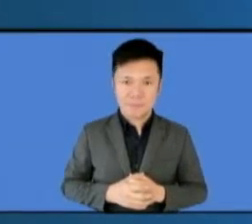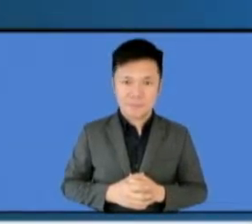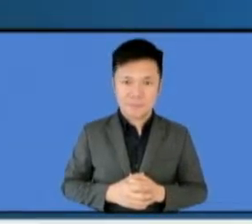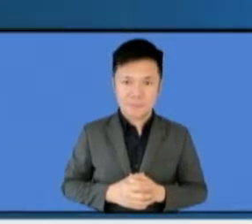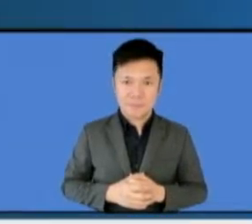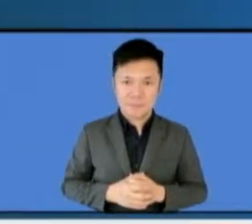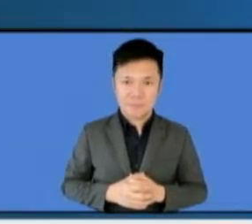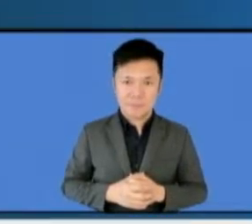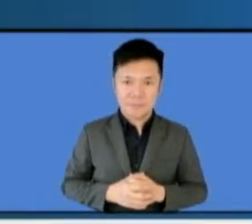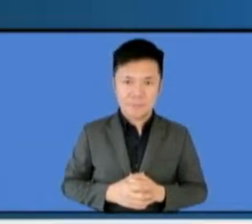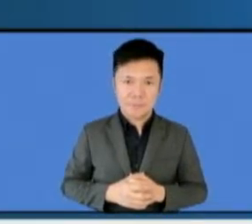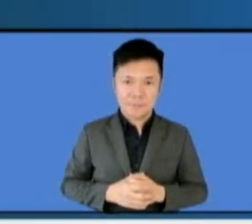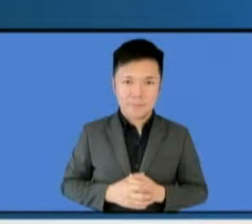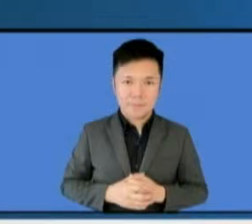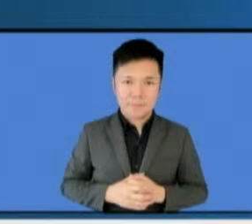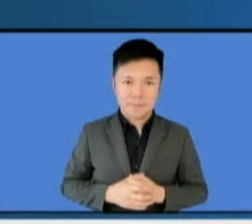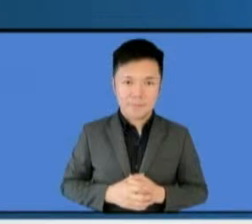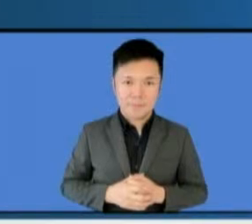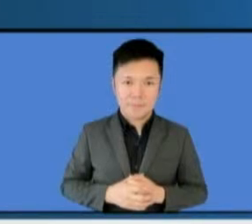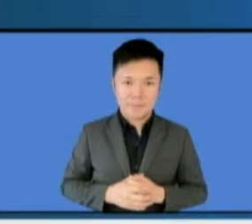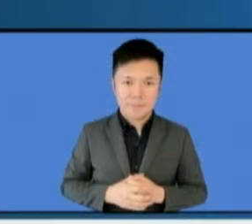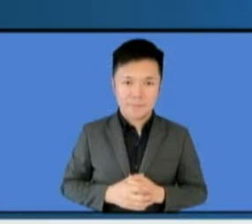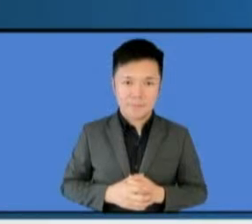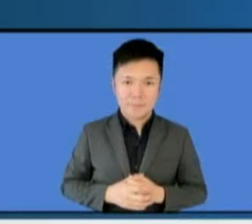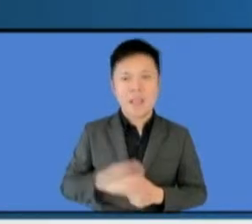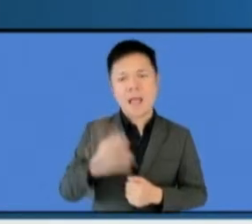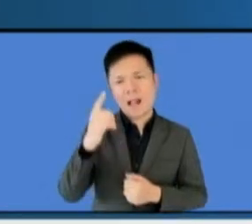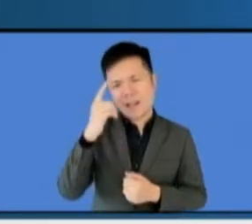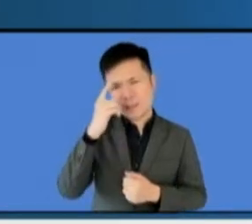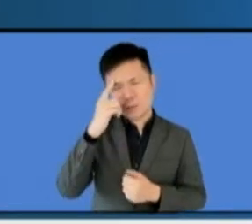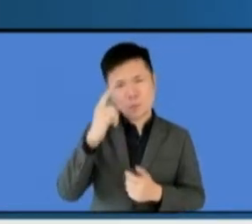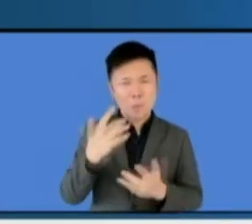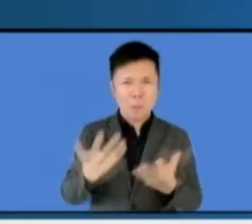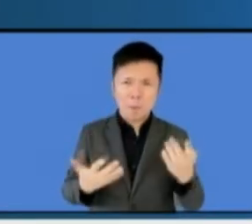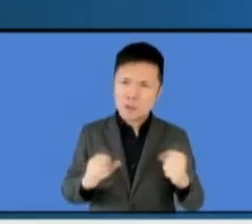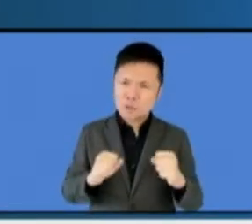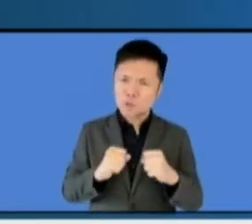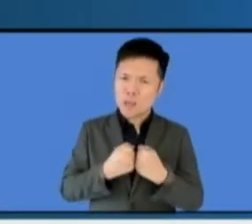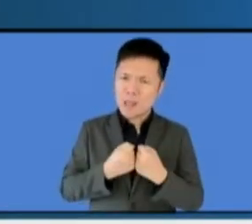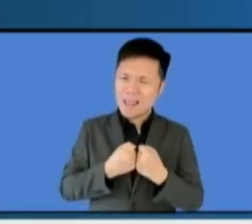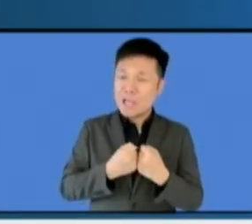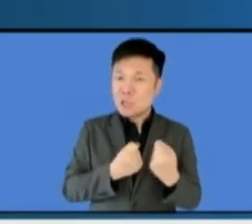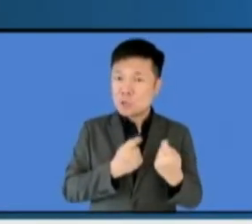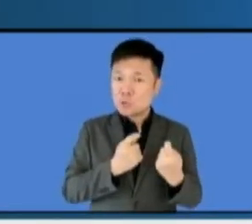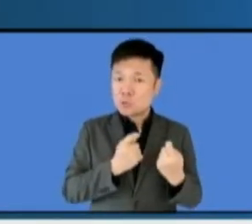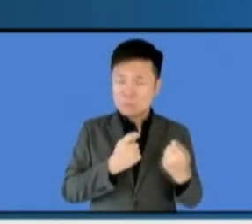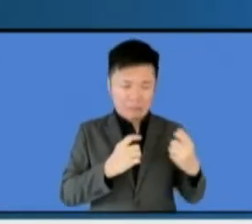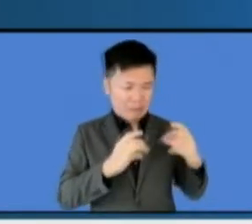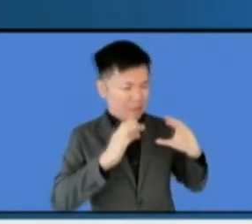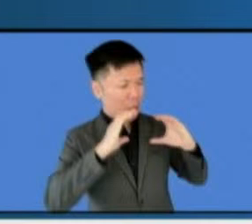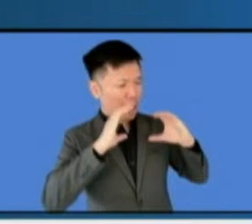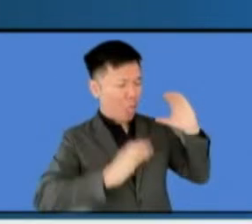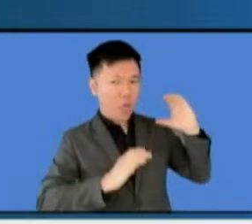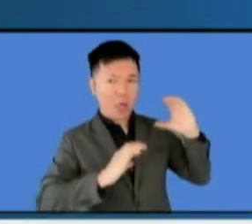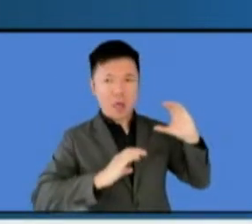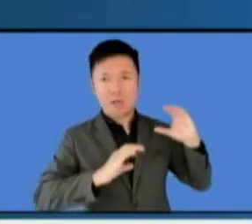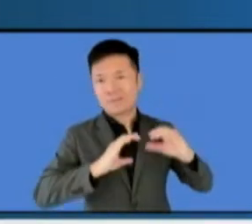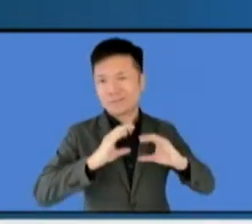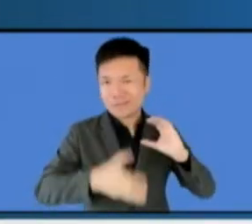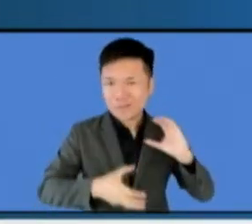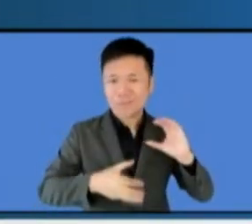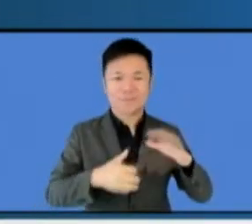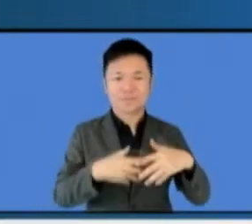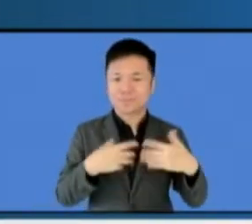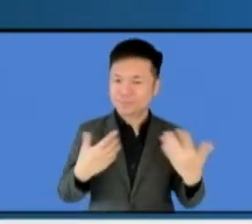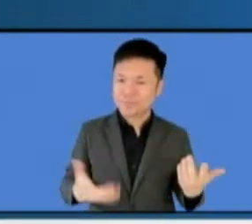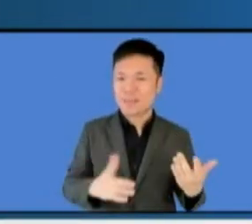I think in my view, the most noticeable change between generations has been the communication gap. Over time, this dynamic has